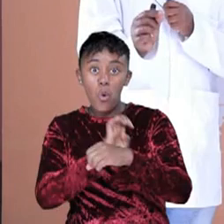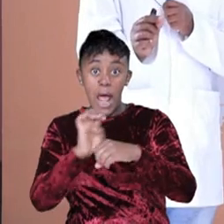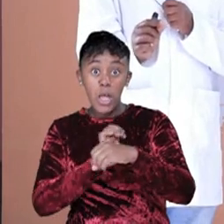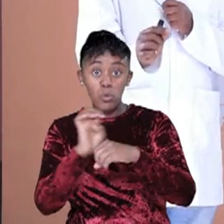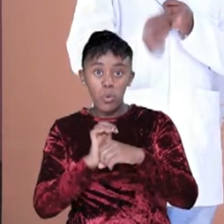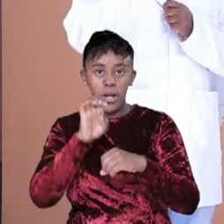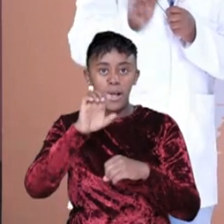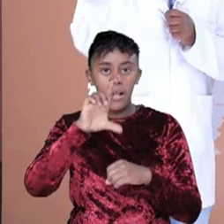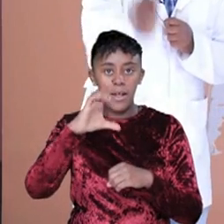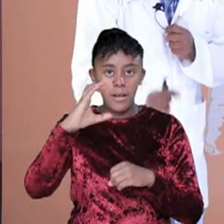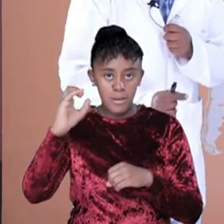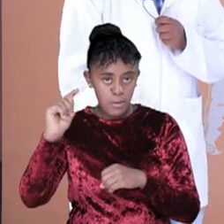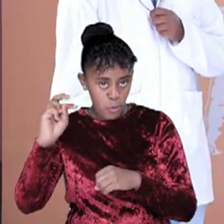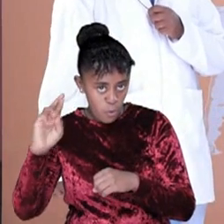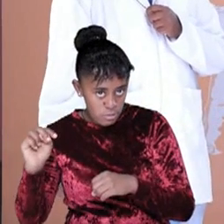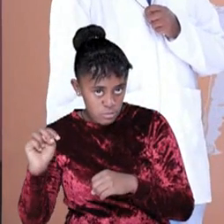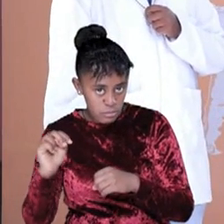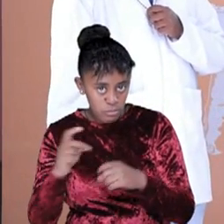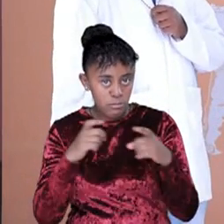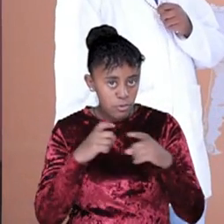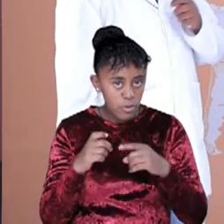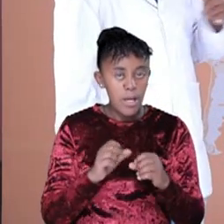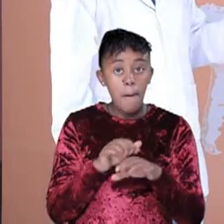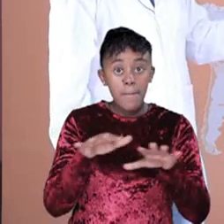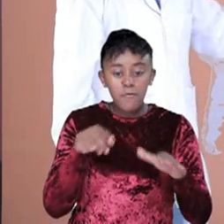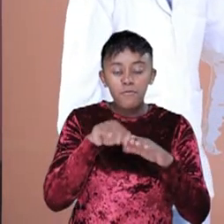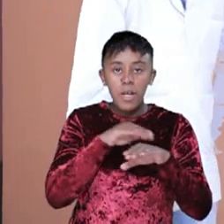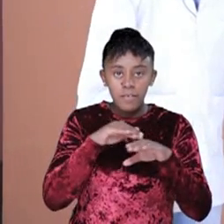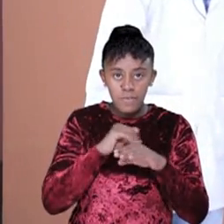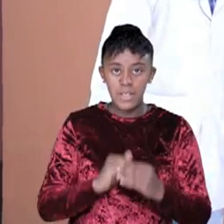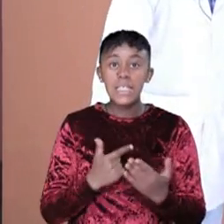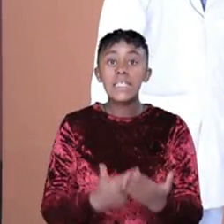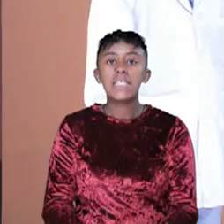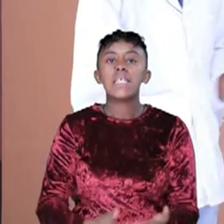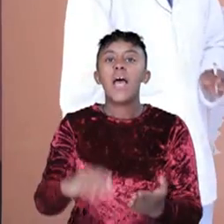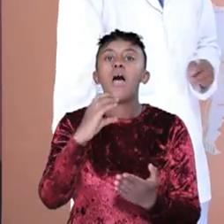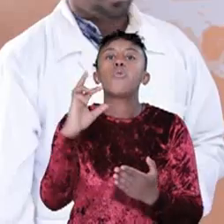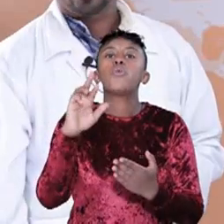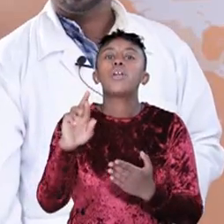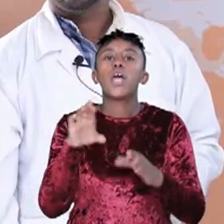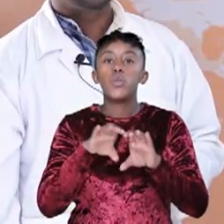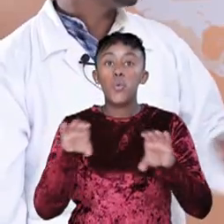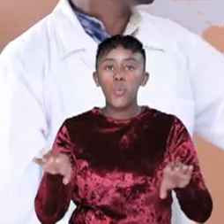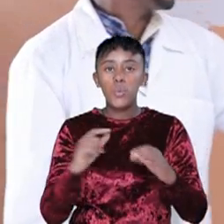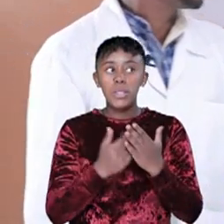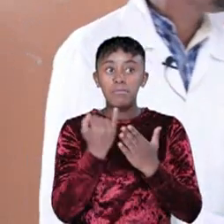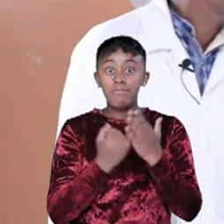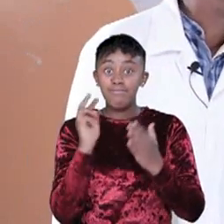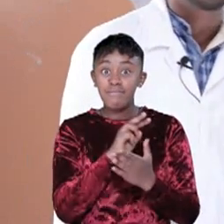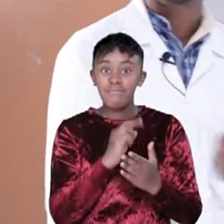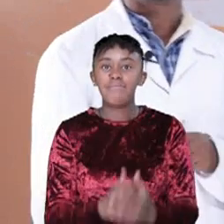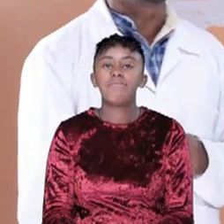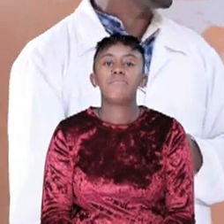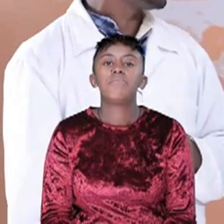in which emitted from the cathode surface. And this is cathode ray tubes. This is the diagram